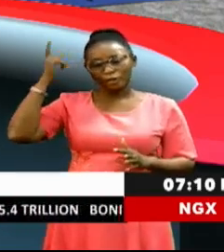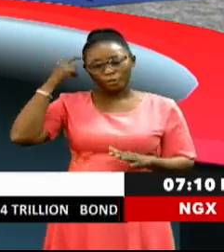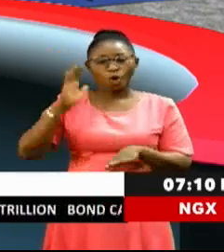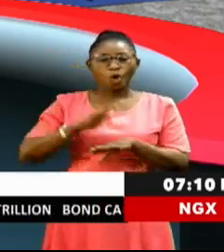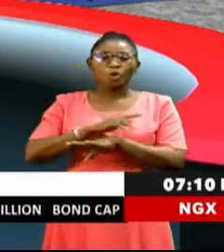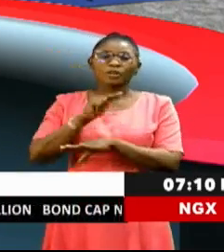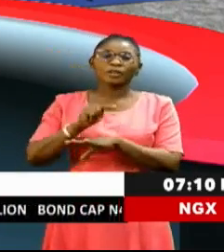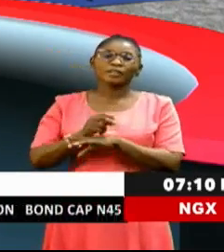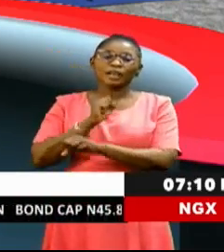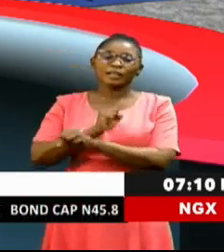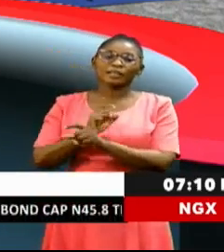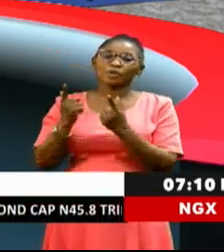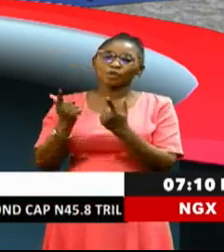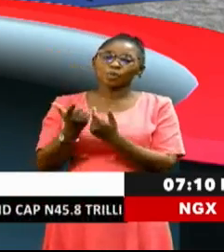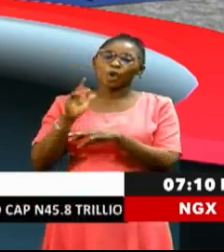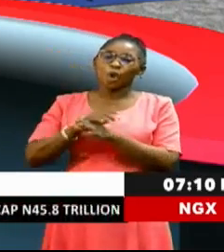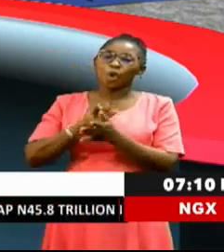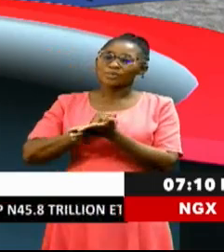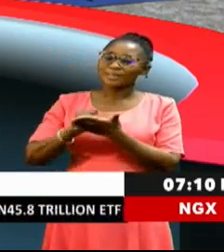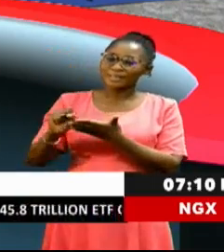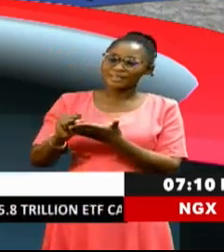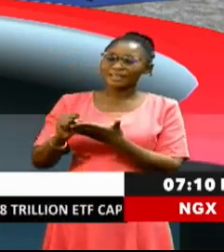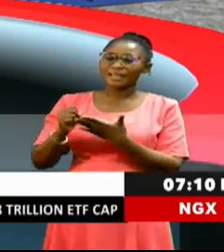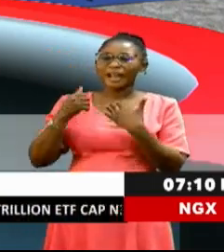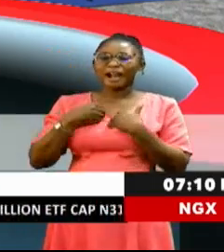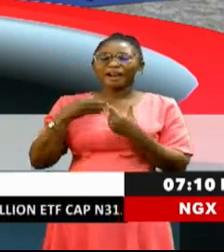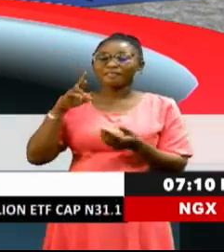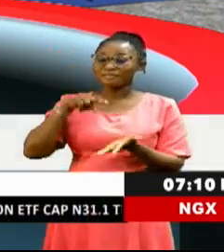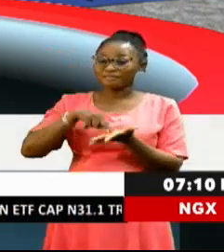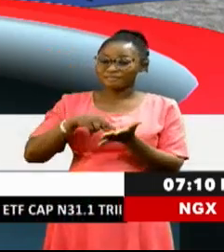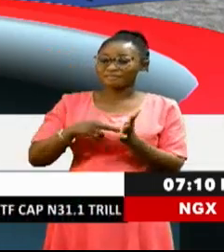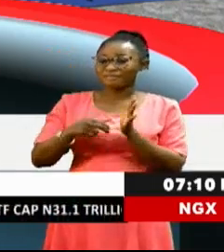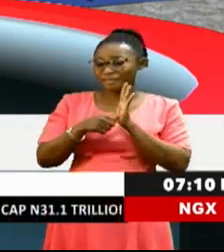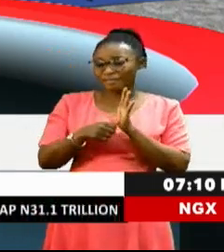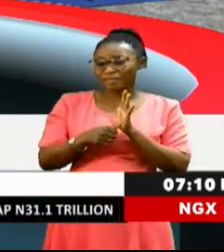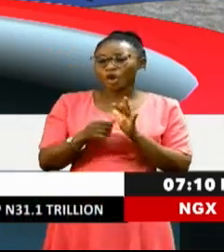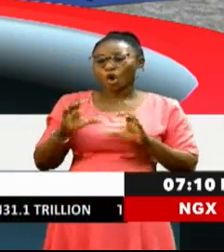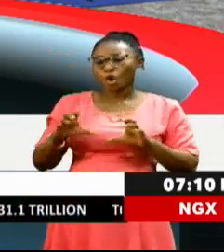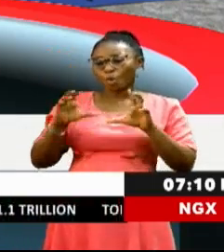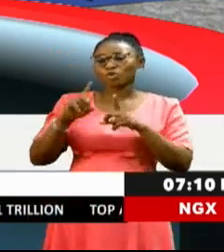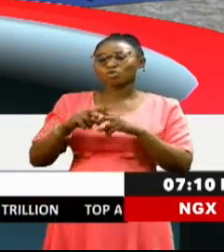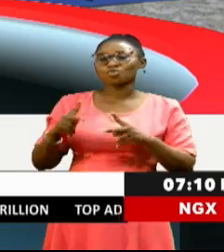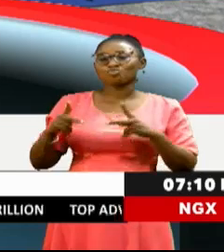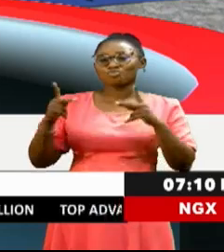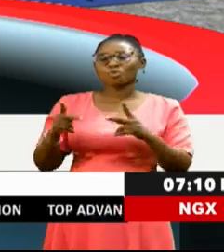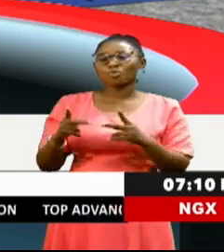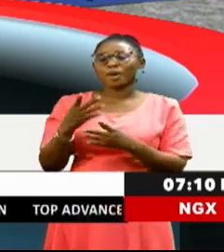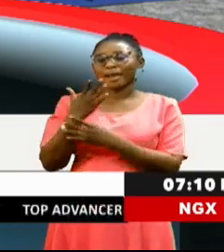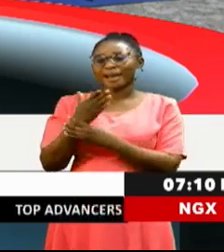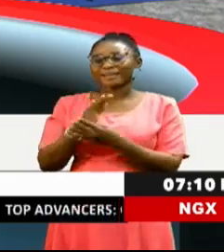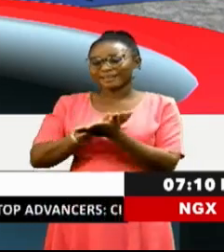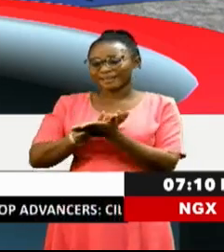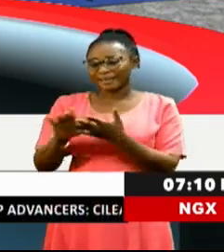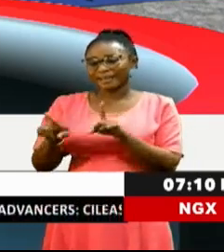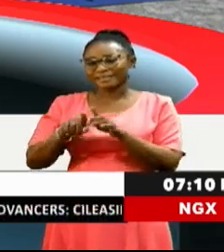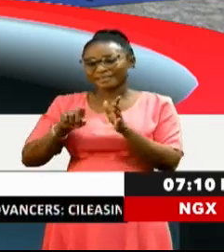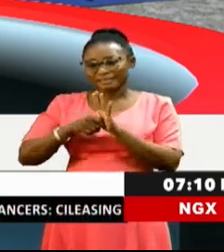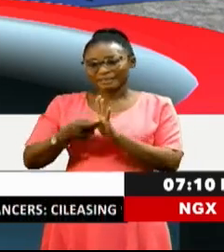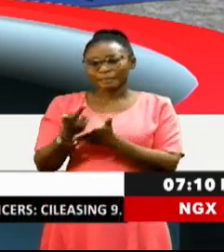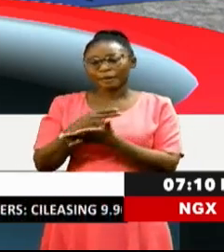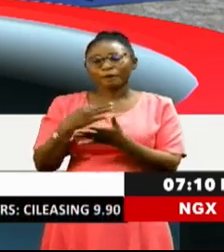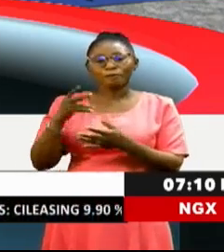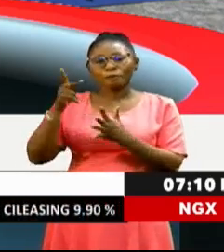on Sanitation, NTGS, has reaffirmed commitment to promoting hand hygiene as a key aspect of